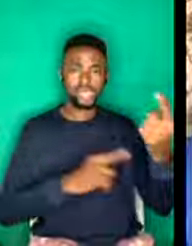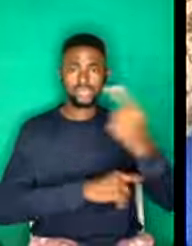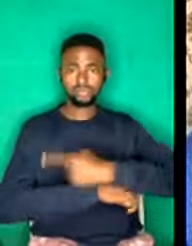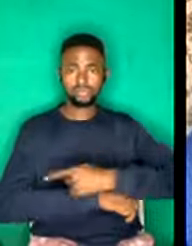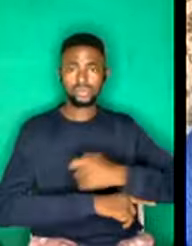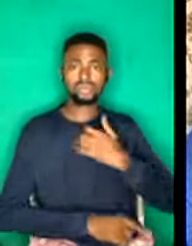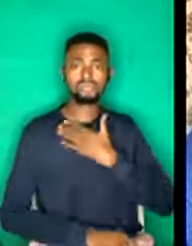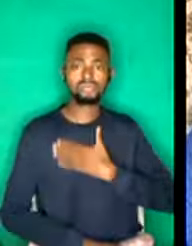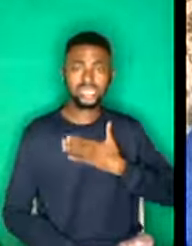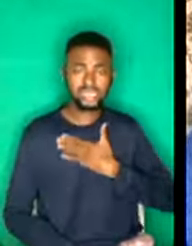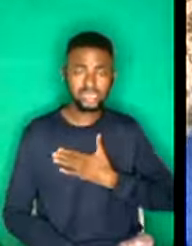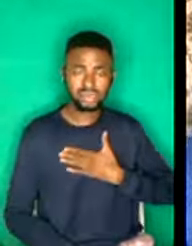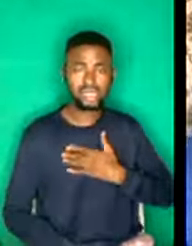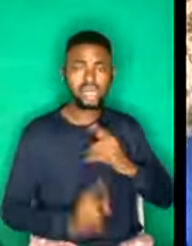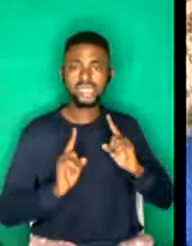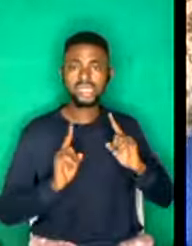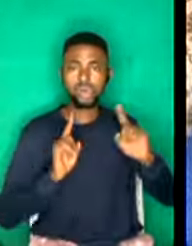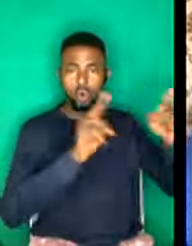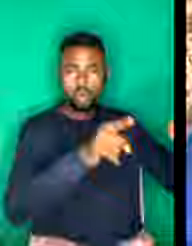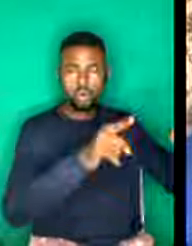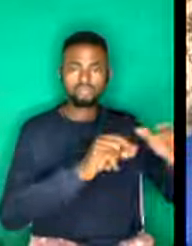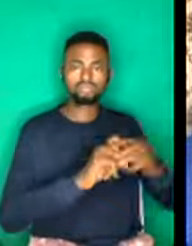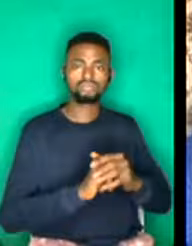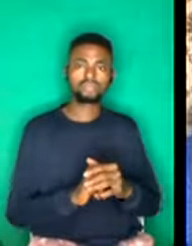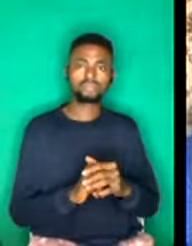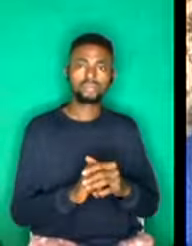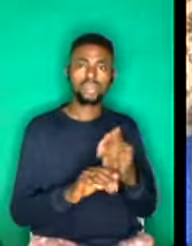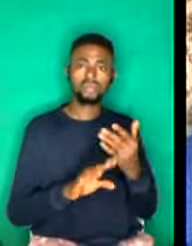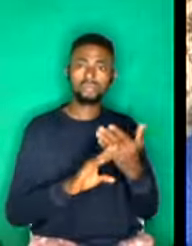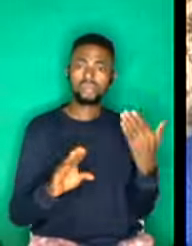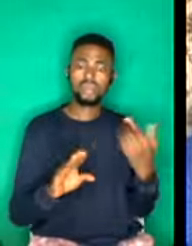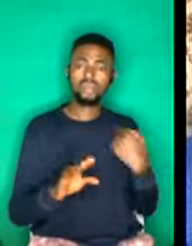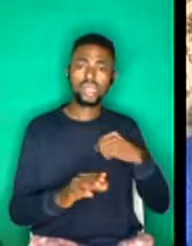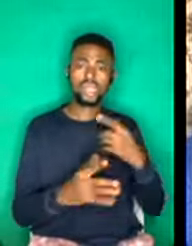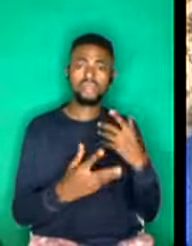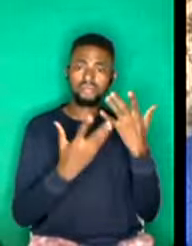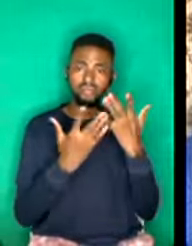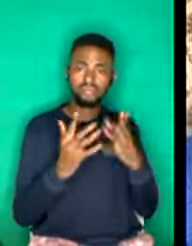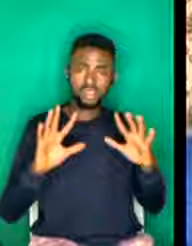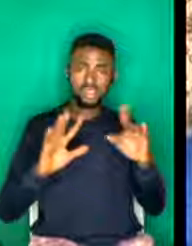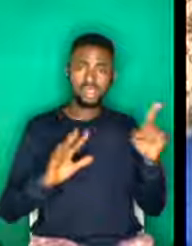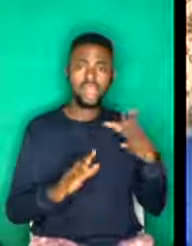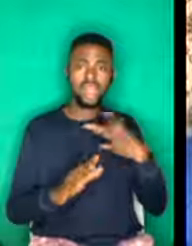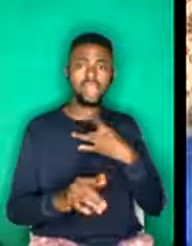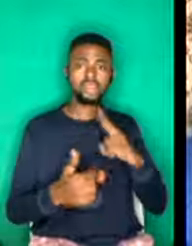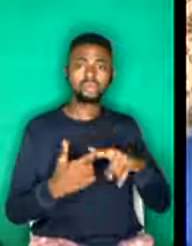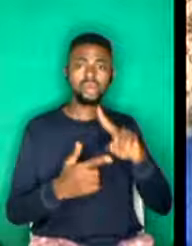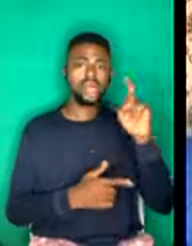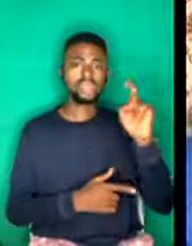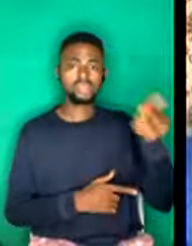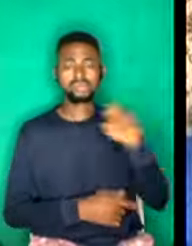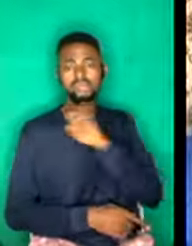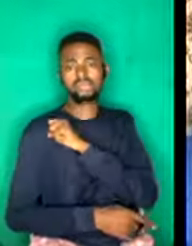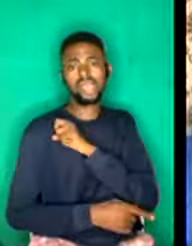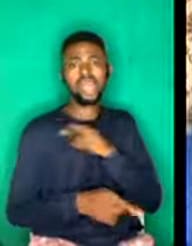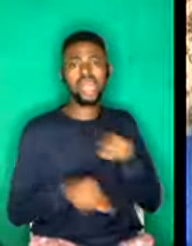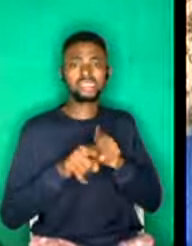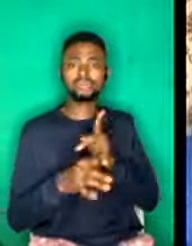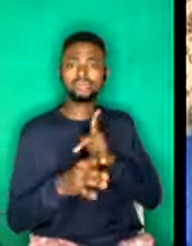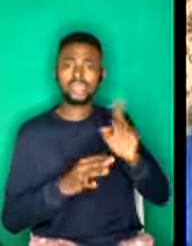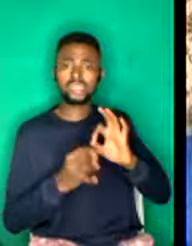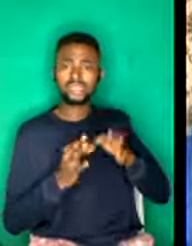please go out there, but before we go, right, I would also like to ask Mr. Samuel, as a professional sign language, what